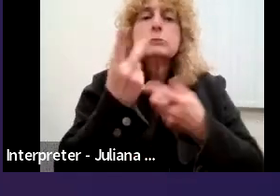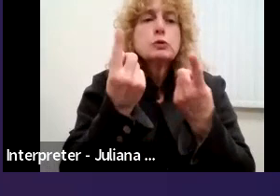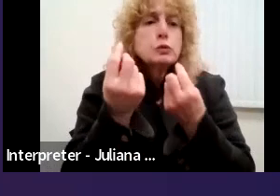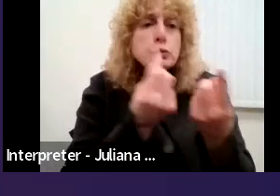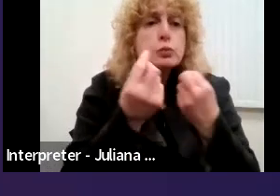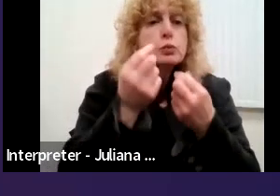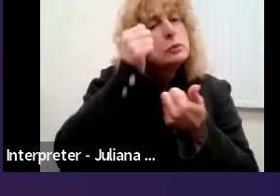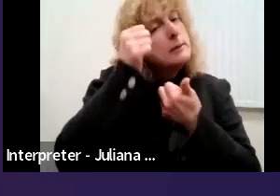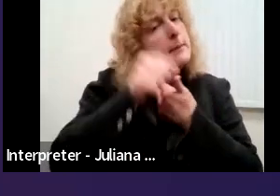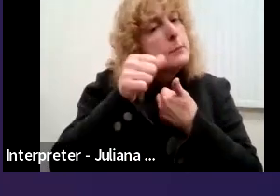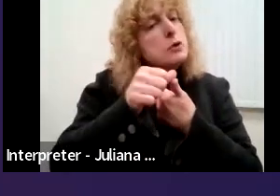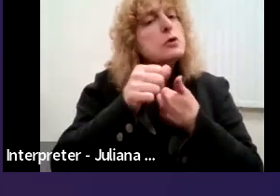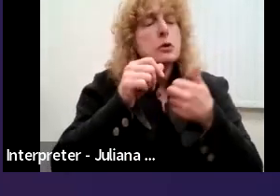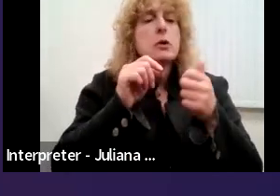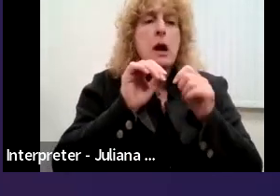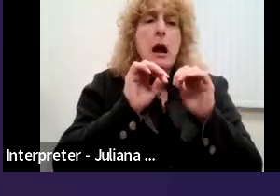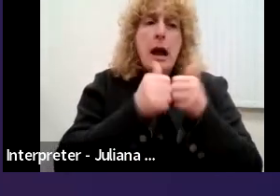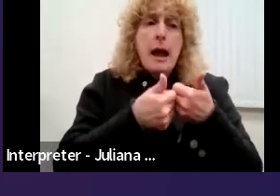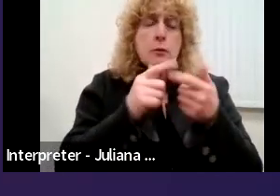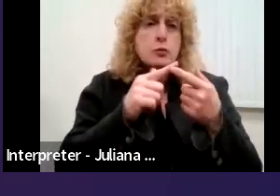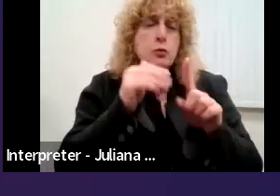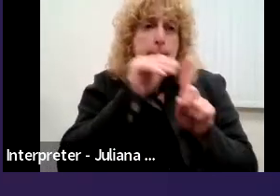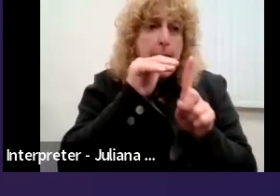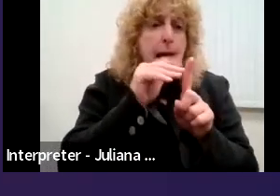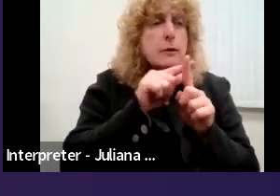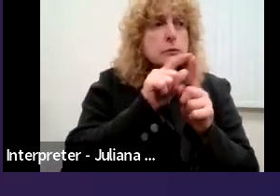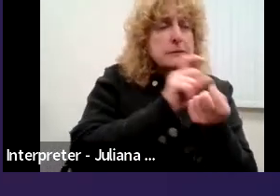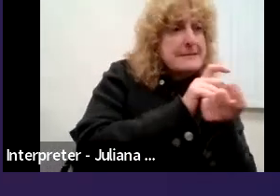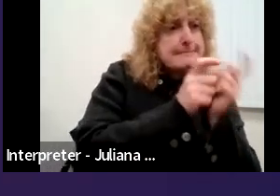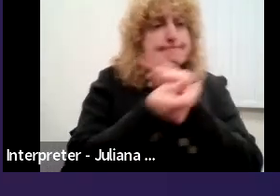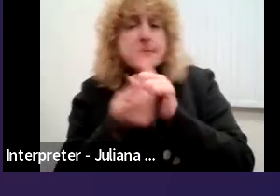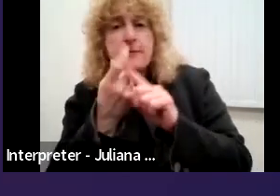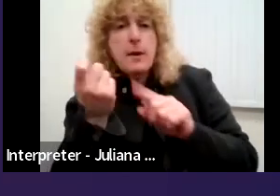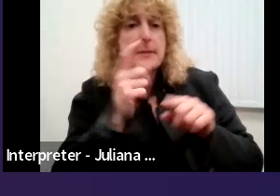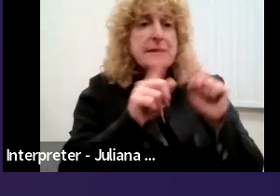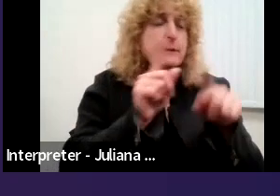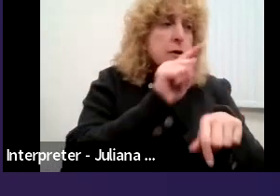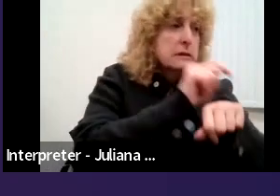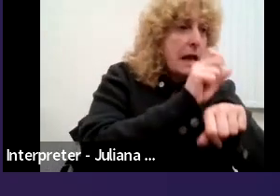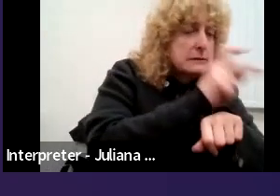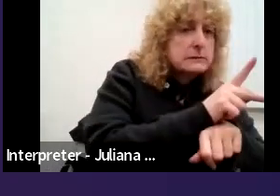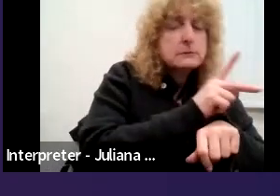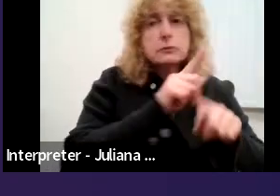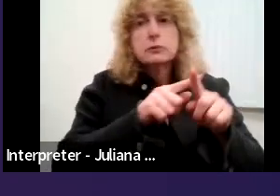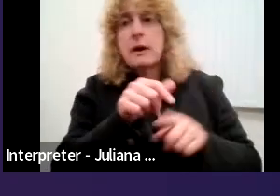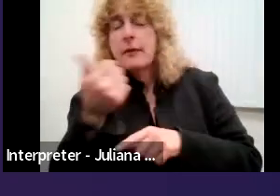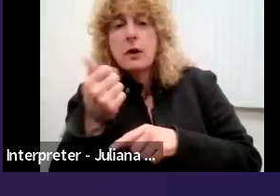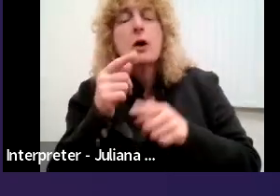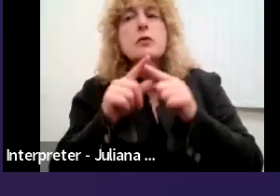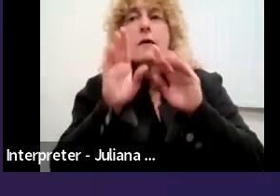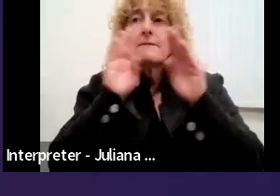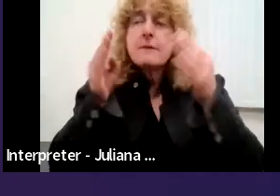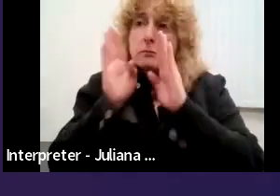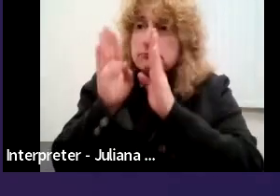memory to transition from a different task, to refocus your